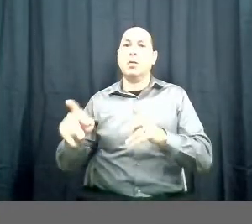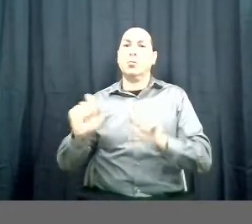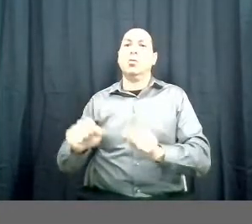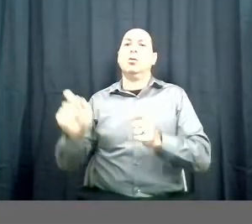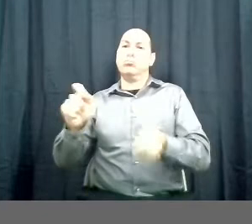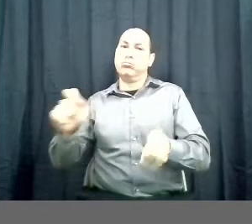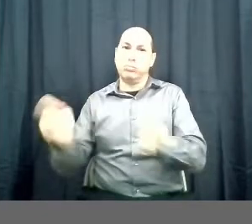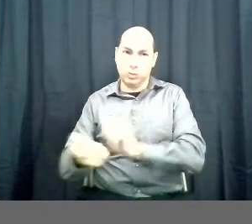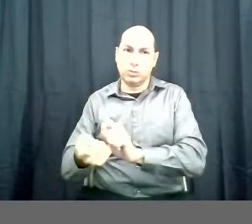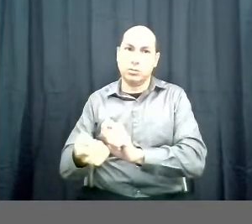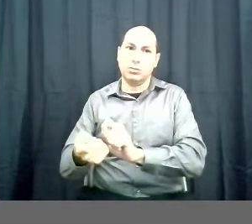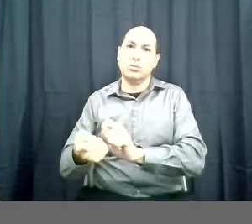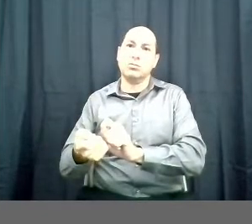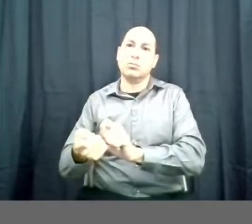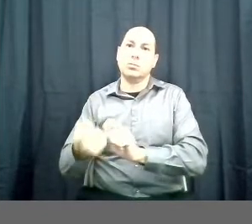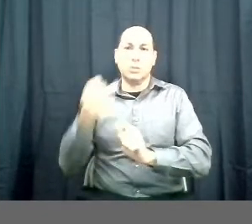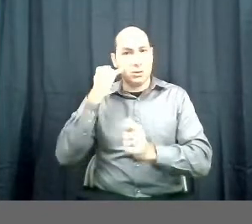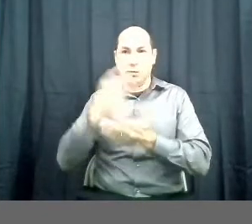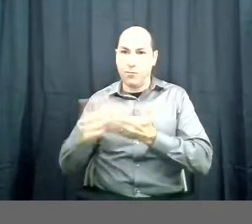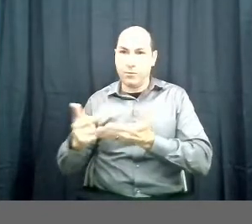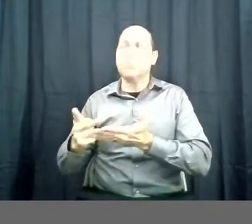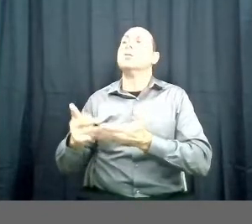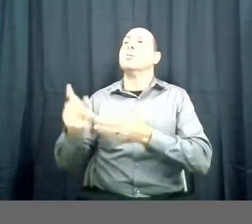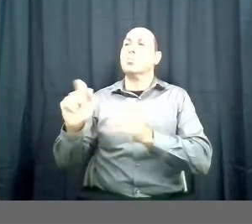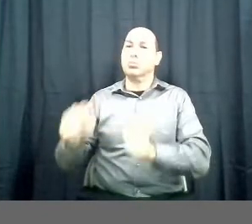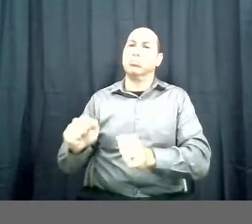the proposals presented today.